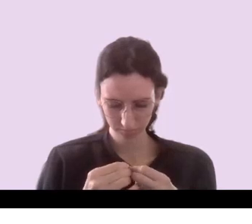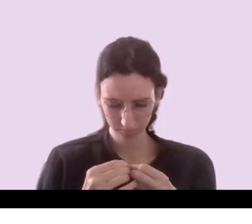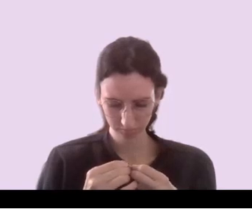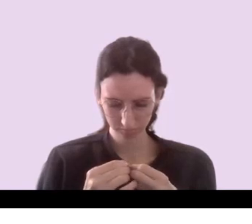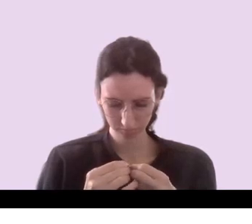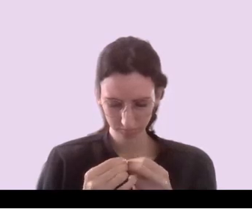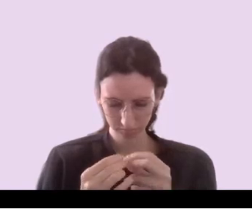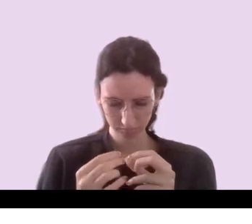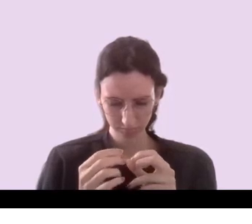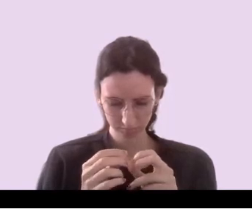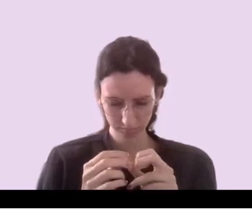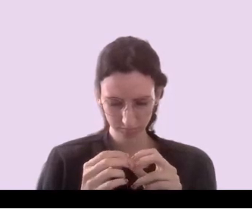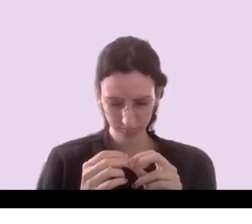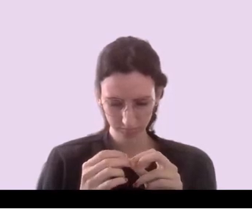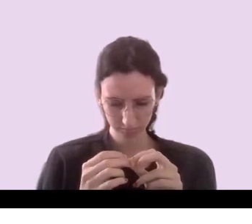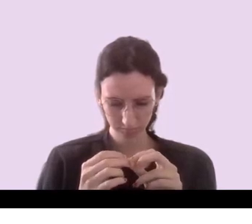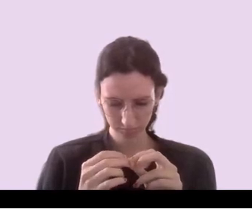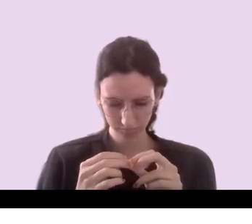perseverance.